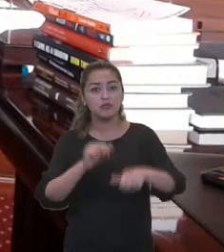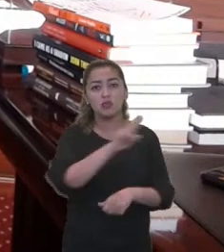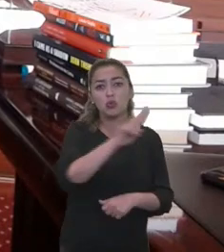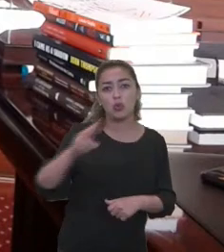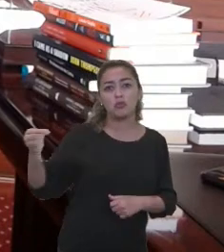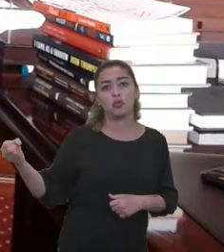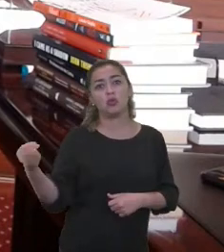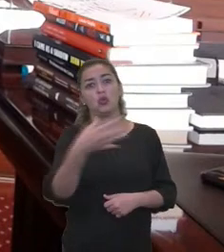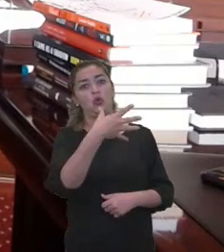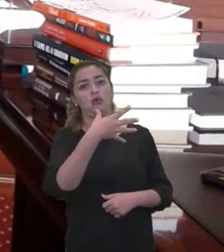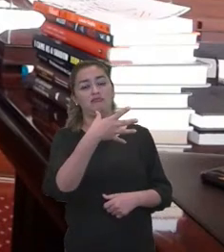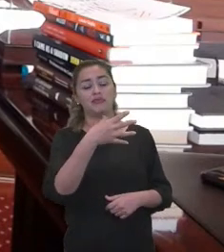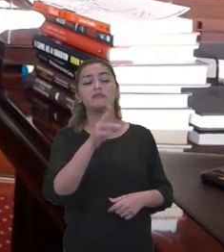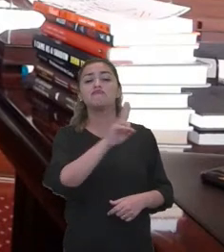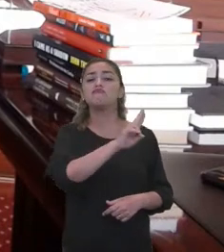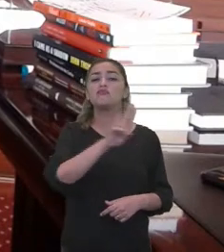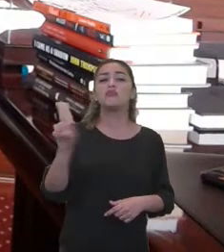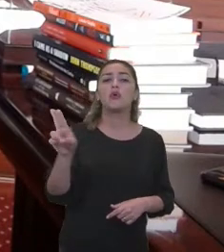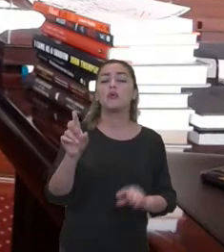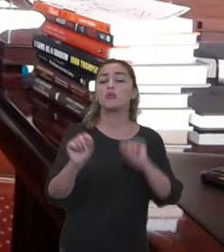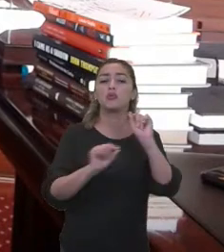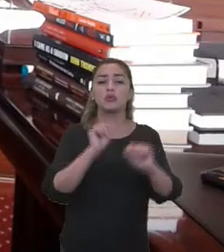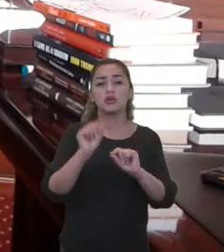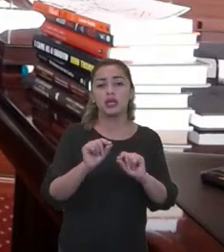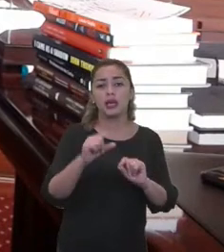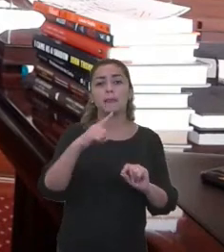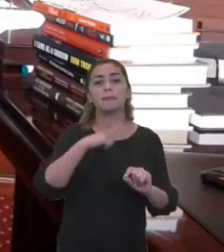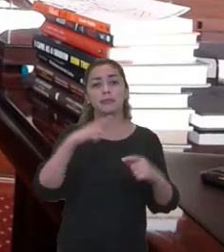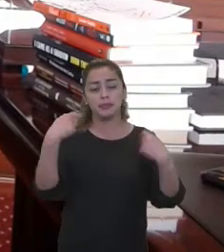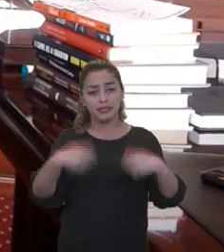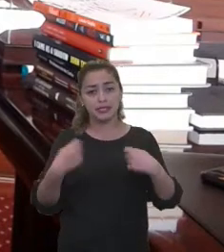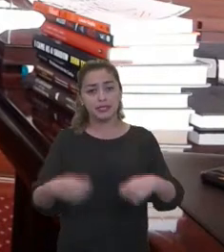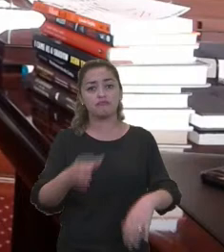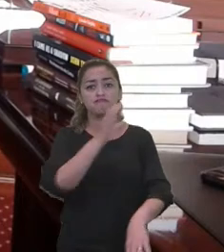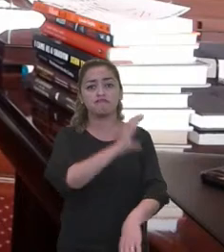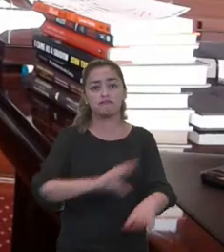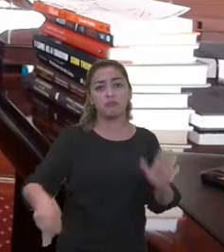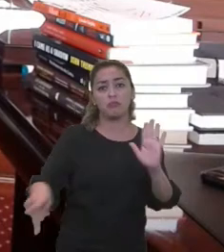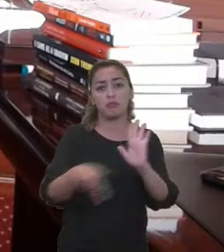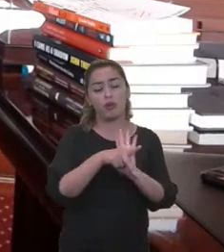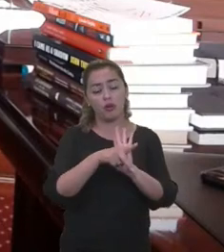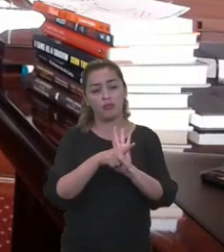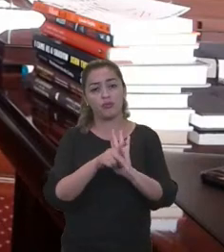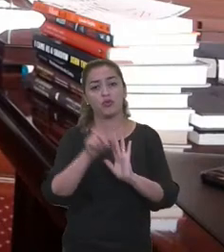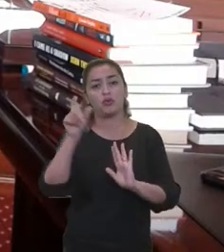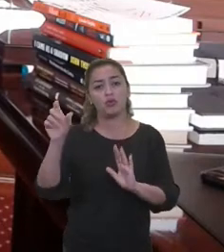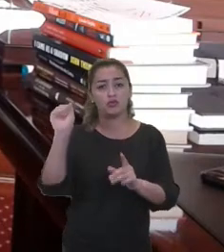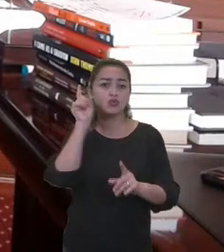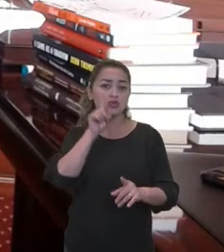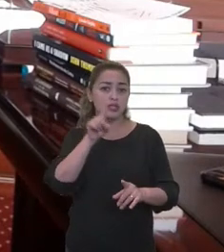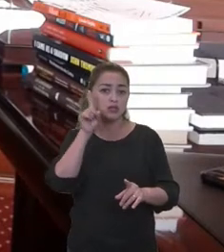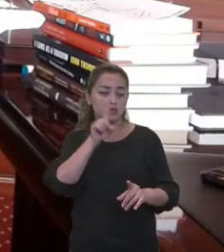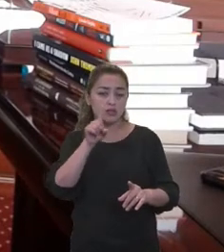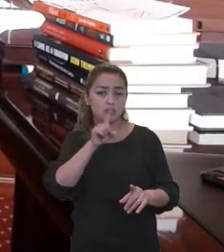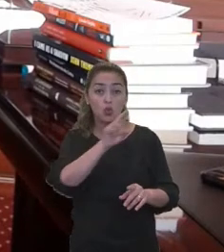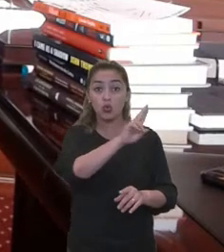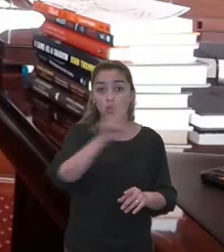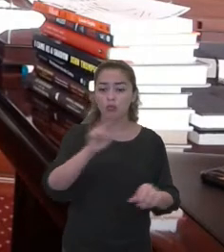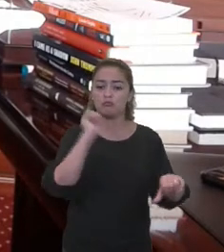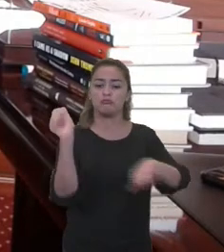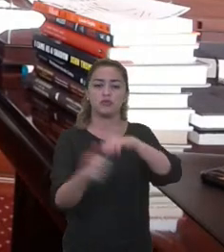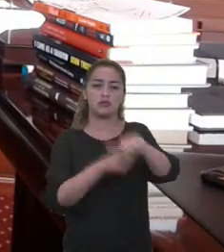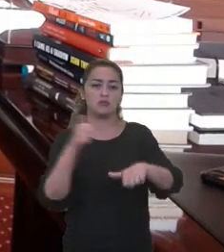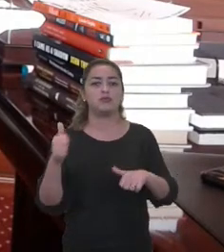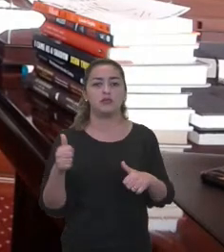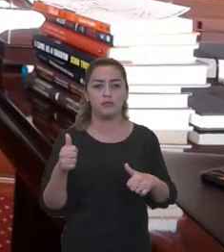the Native and Indigenous community in the United States. And we also need to find a new home for ourselves. Our stadium is out